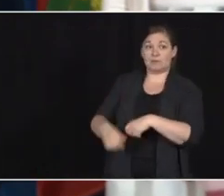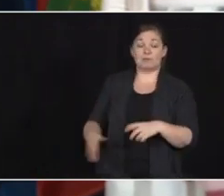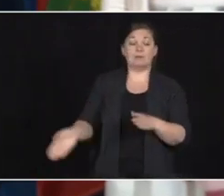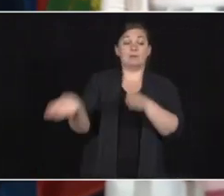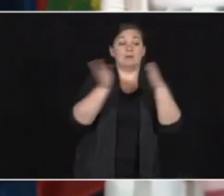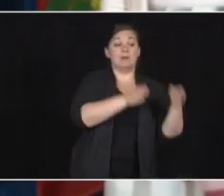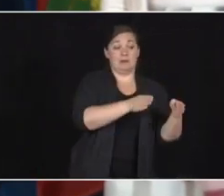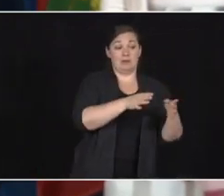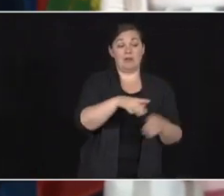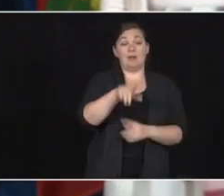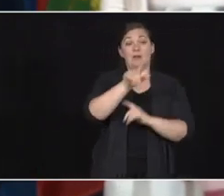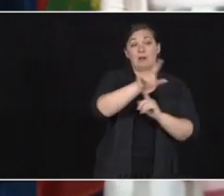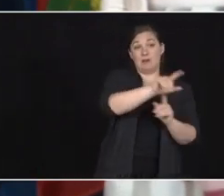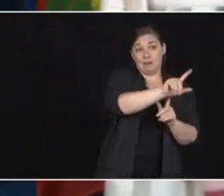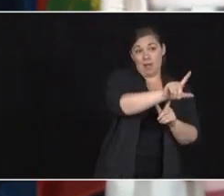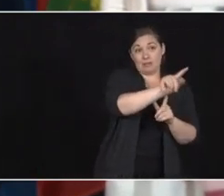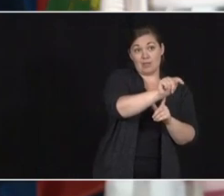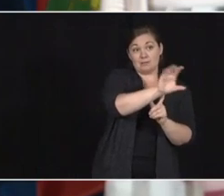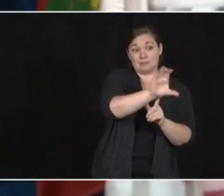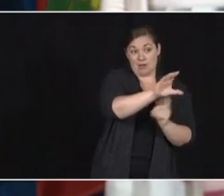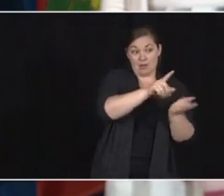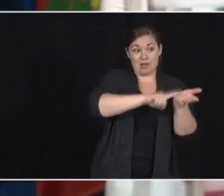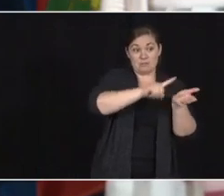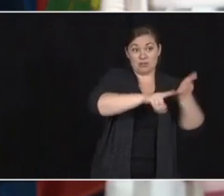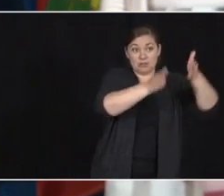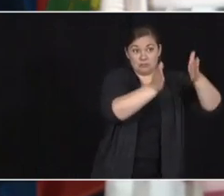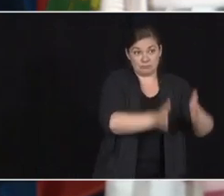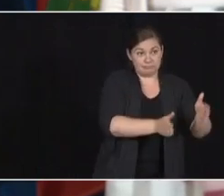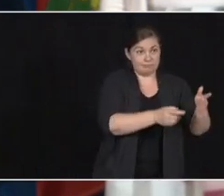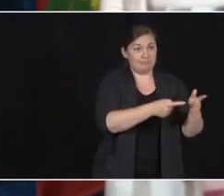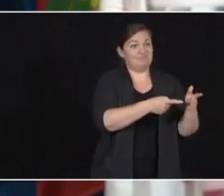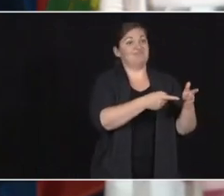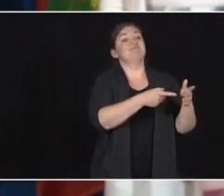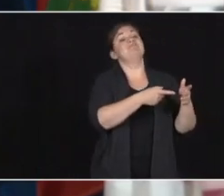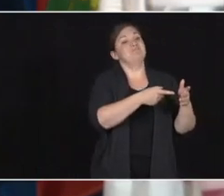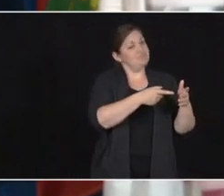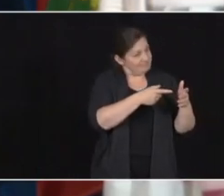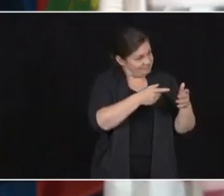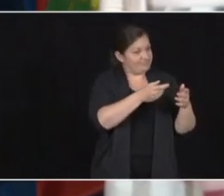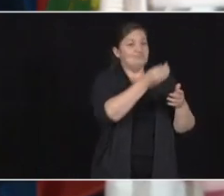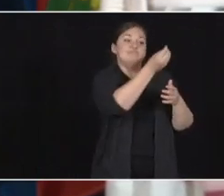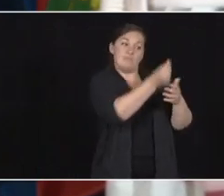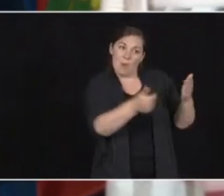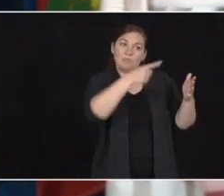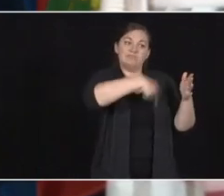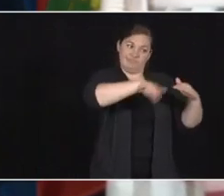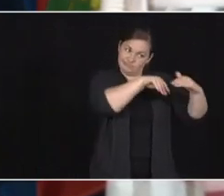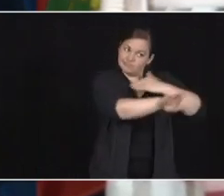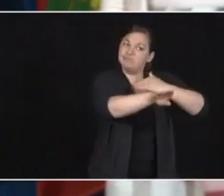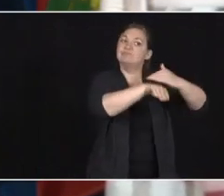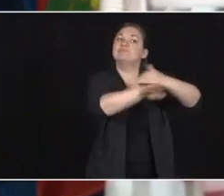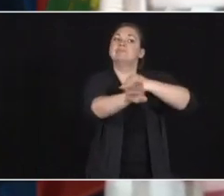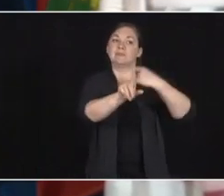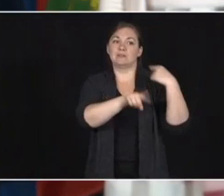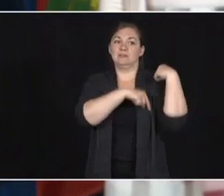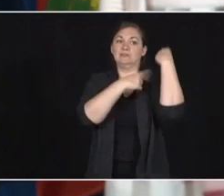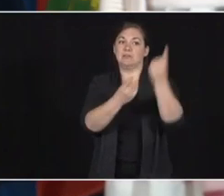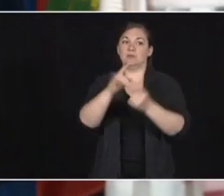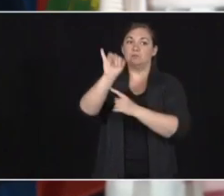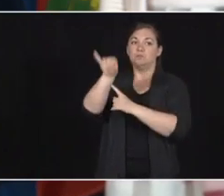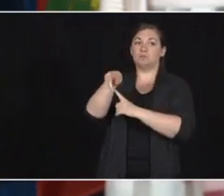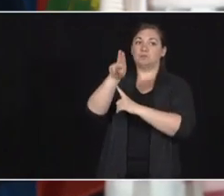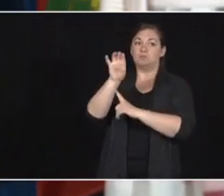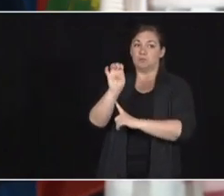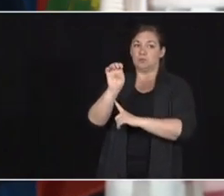ministry, there have been dozens of inspections in these homes since June of 2018. Our